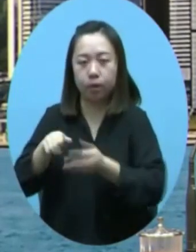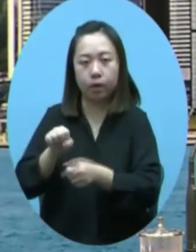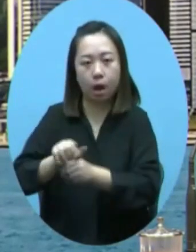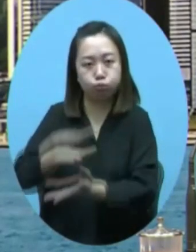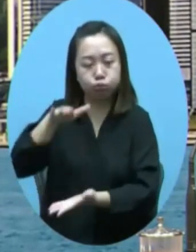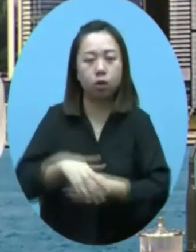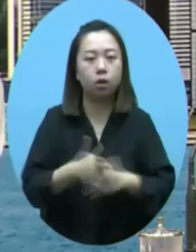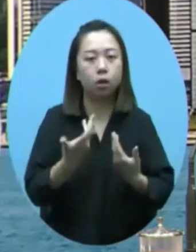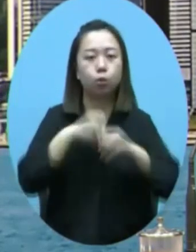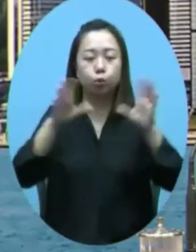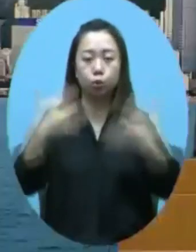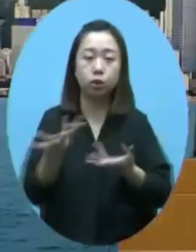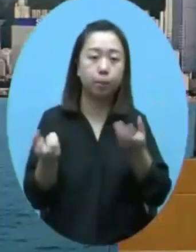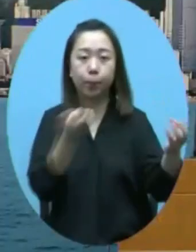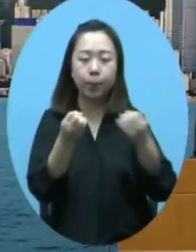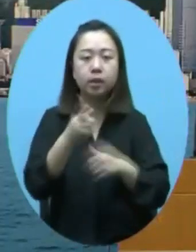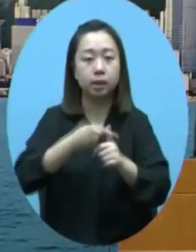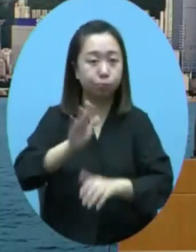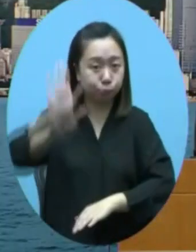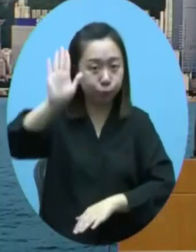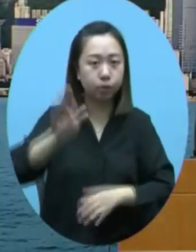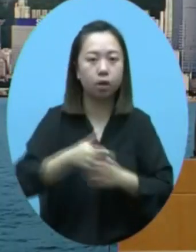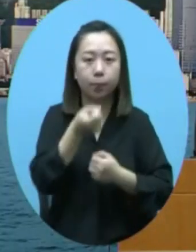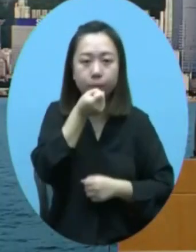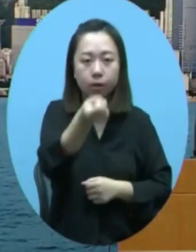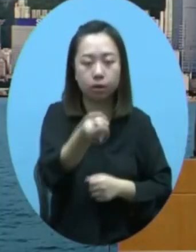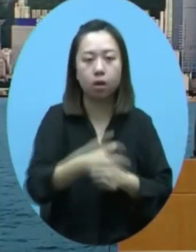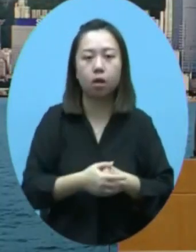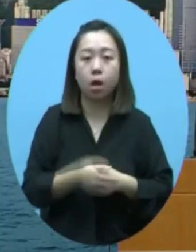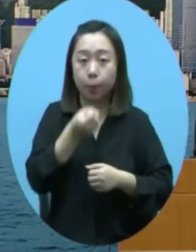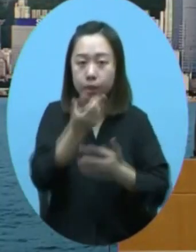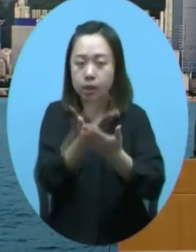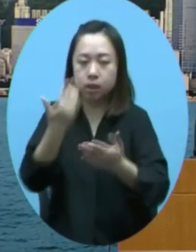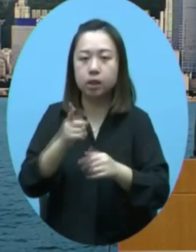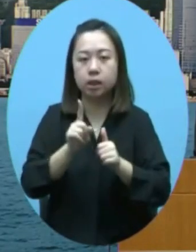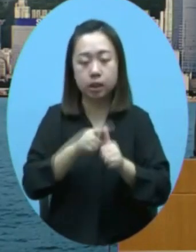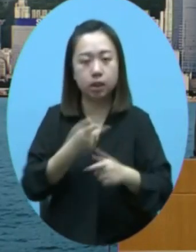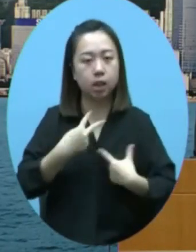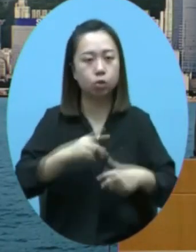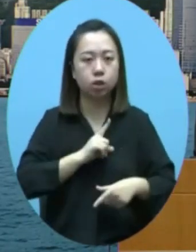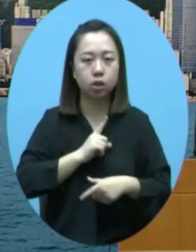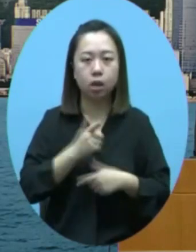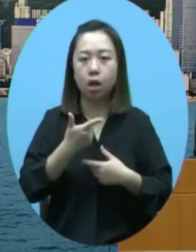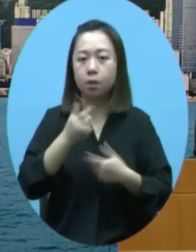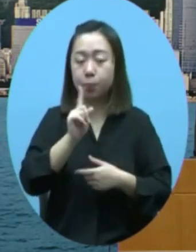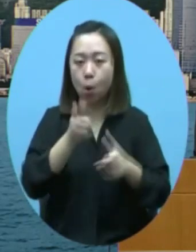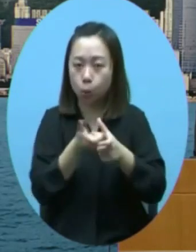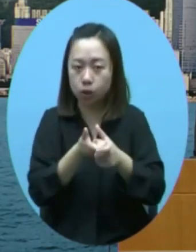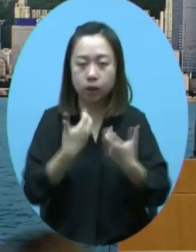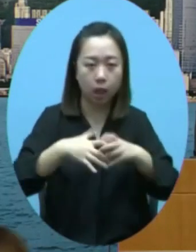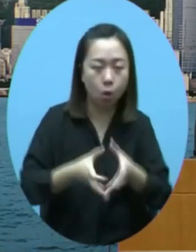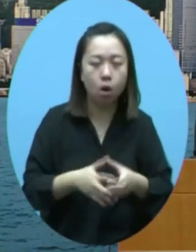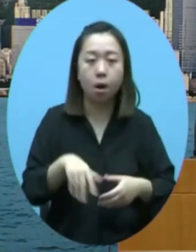PPE. So that's the end of my announcement. We're now open for the questions. Please put up your hand and speak through the microphone and state the media organization you